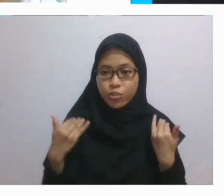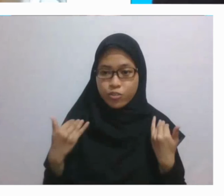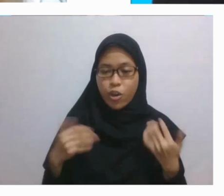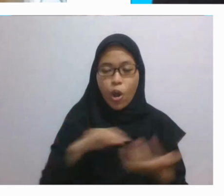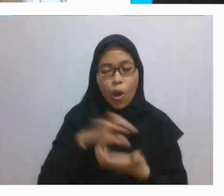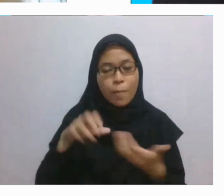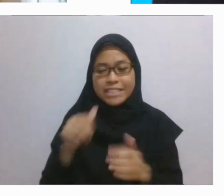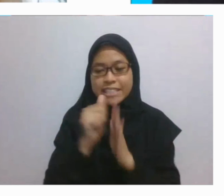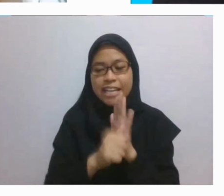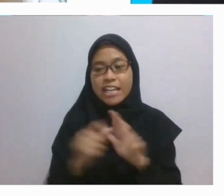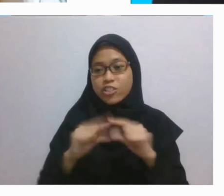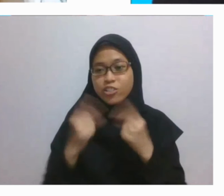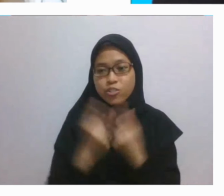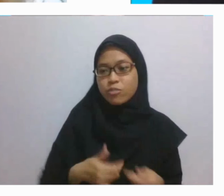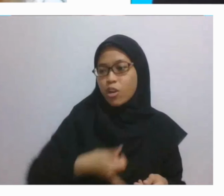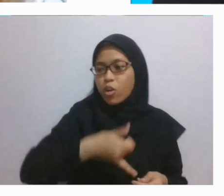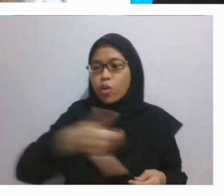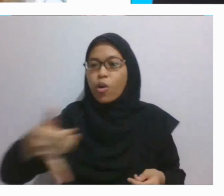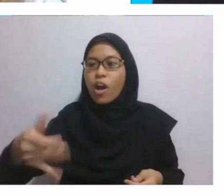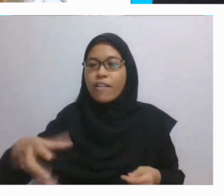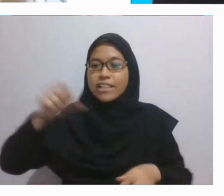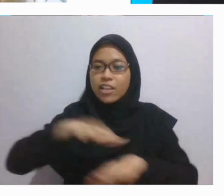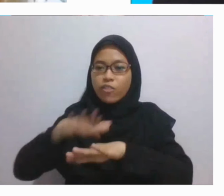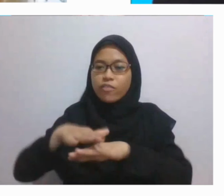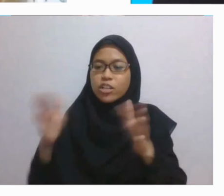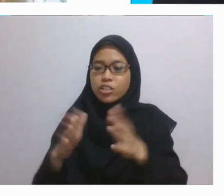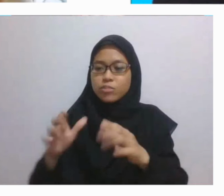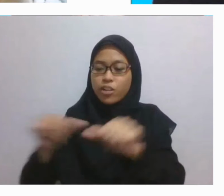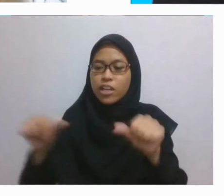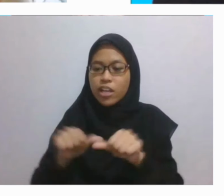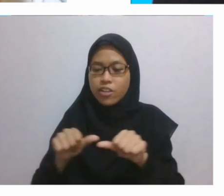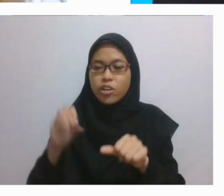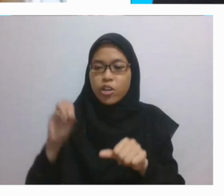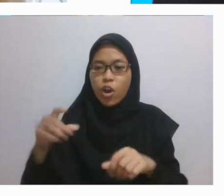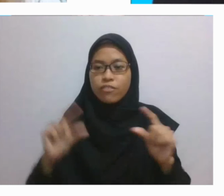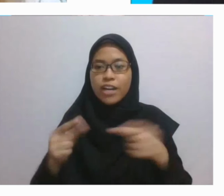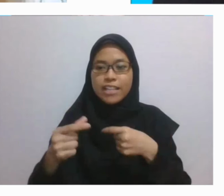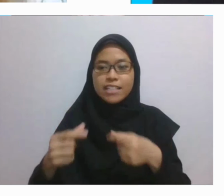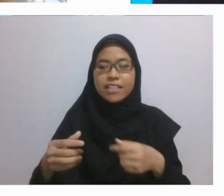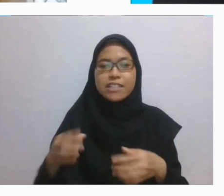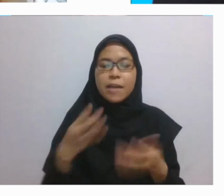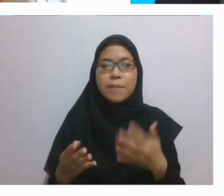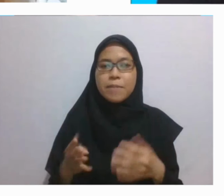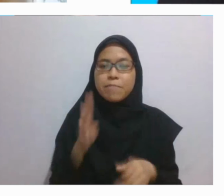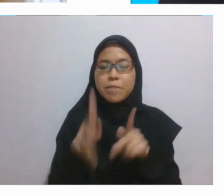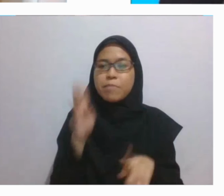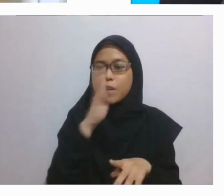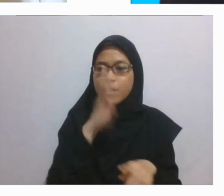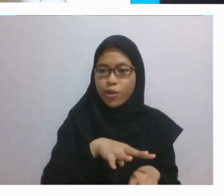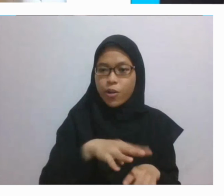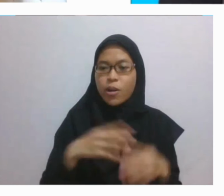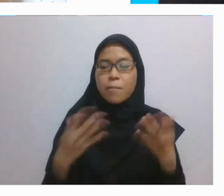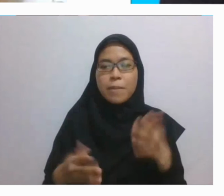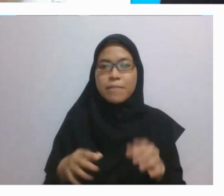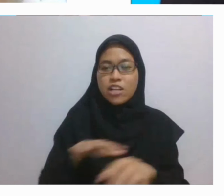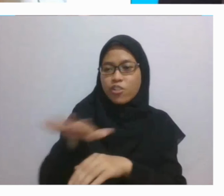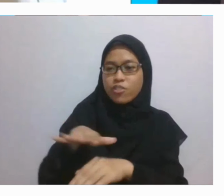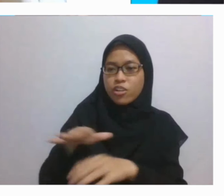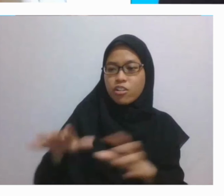age groups going out and taking over small areas of gardens which are neglected. That might be around a bus stop, it might